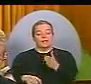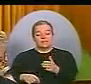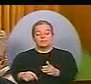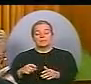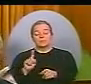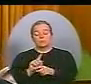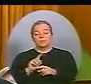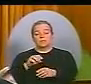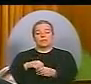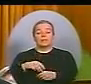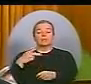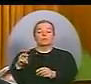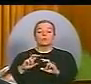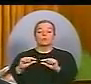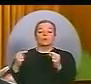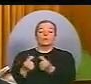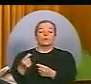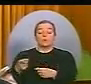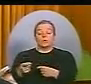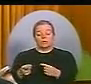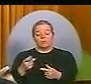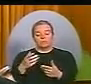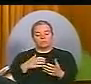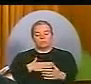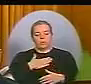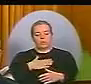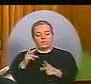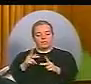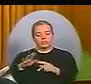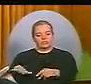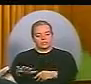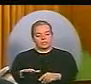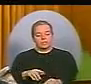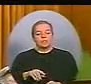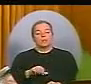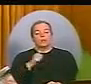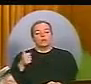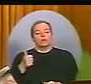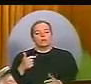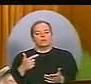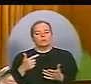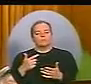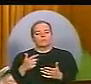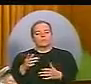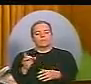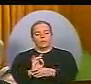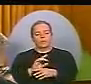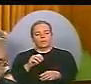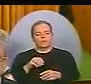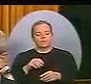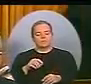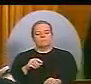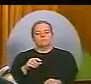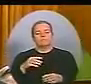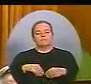now yet another Conservative ethics scandal. We have the Minister of Trade, Aboriginal Affairs, and Industry, who all accepted calls from a former colleague.